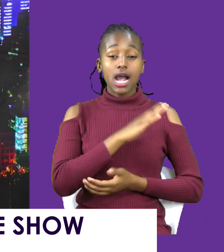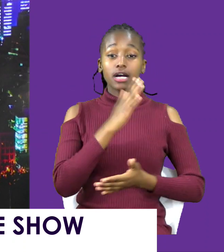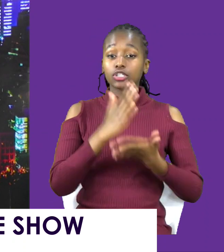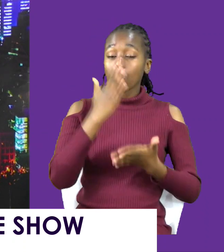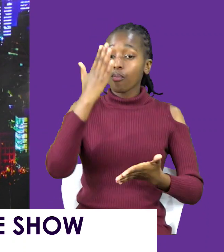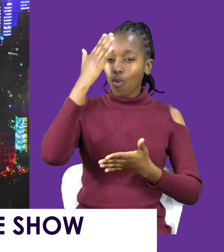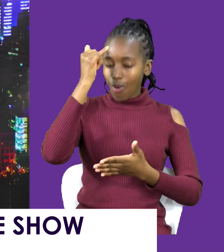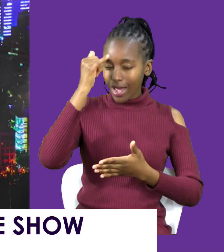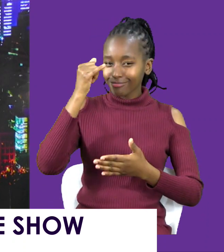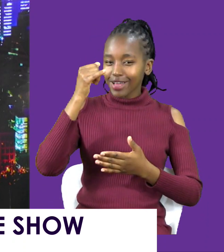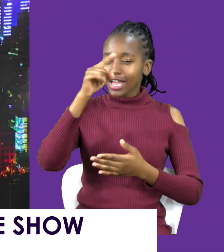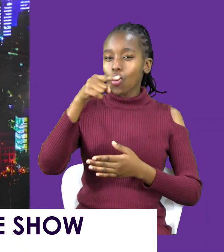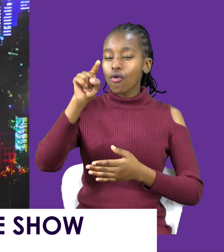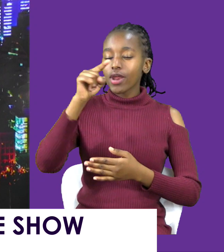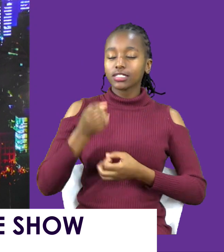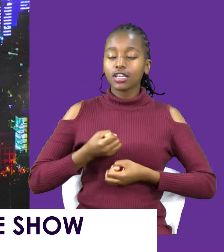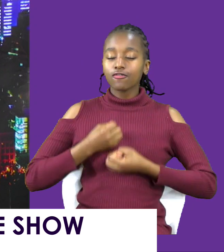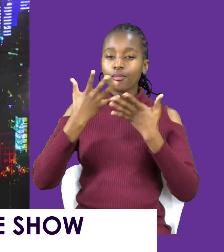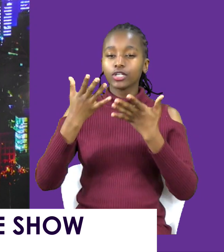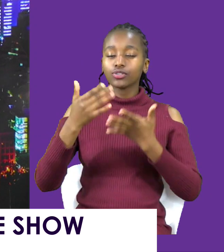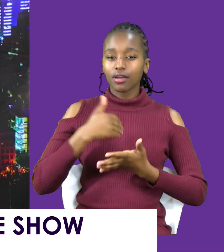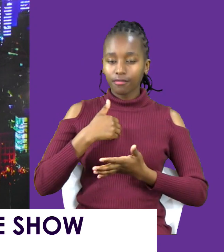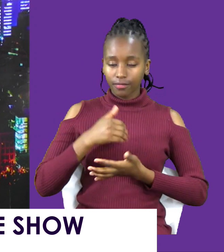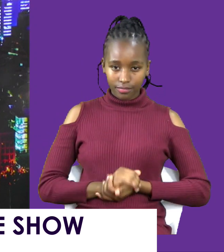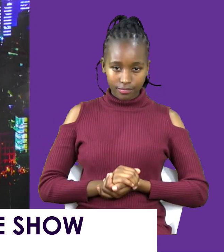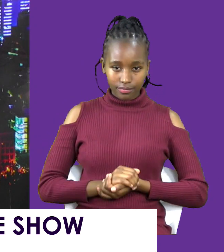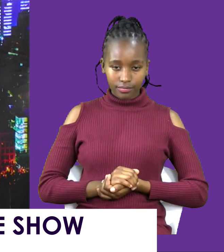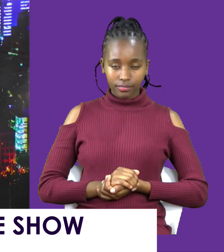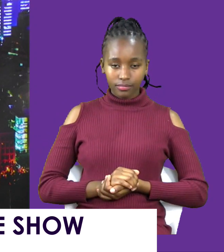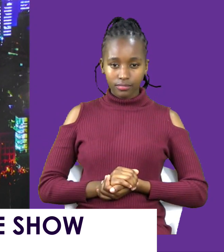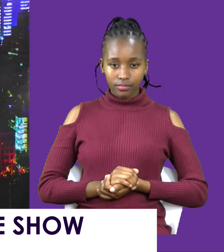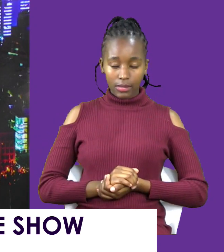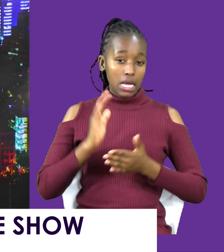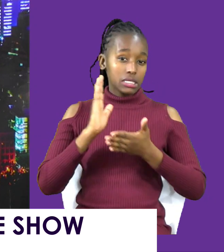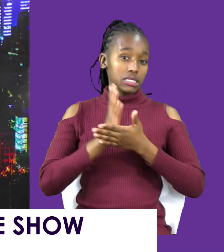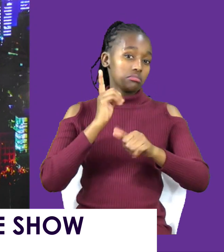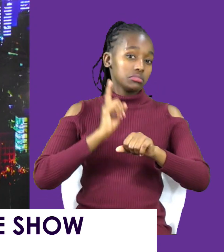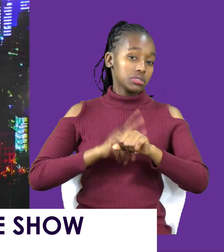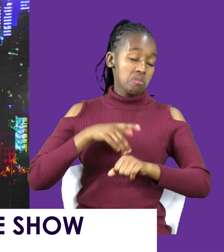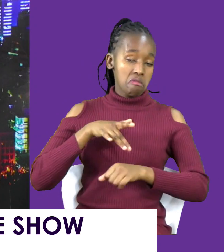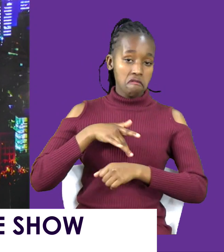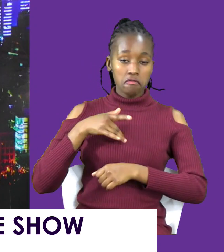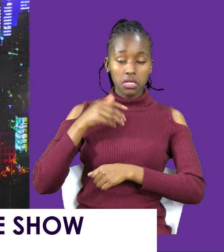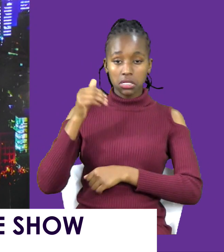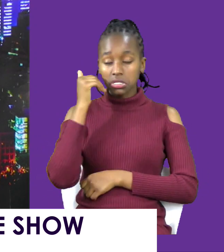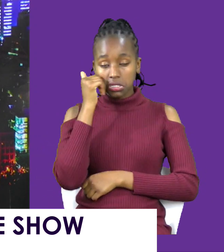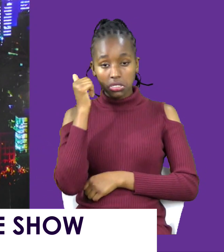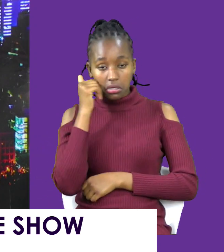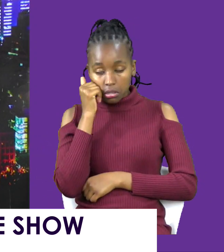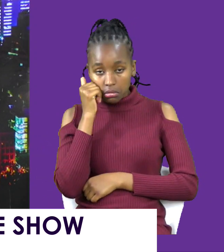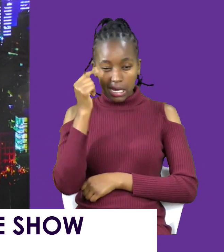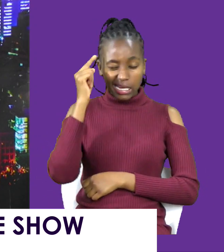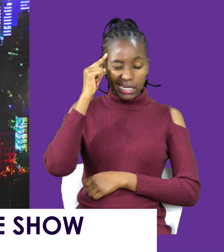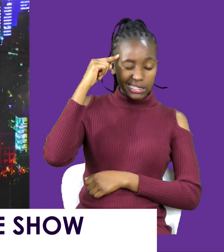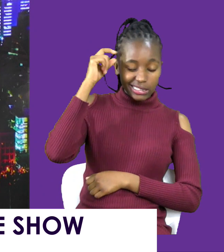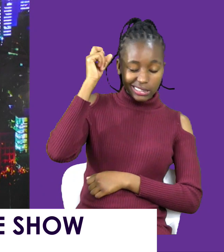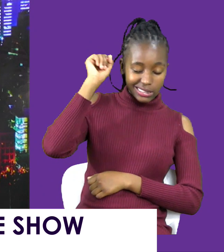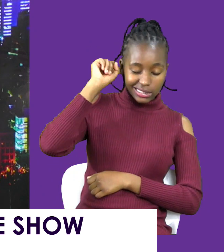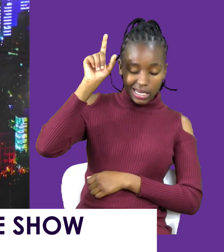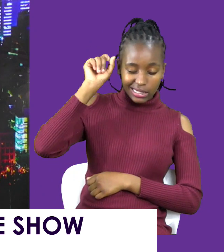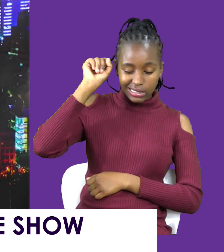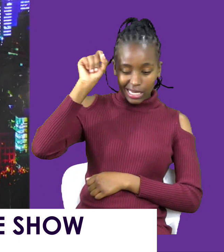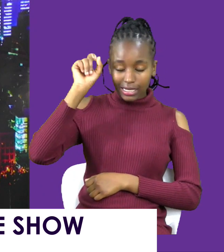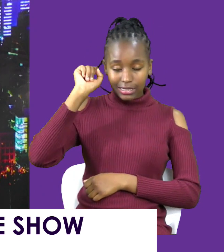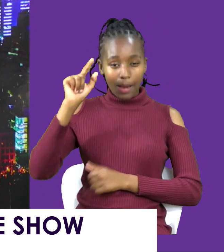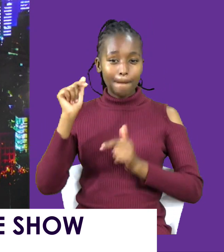life. Many times we become ill, you know, headaches and pains, because we